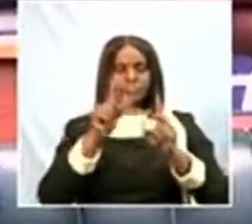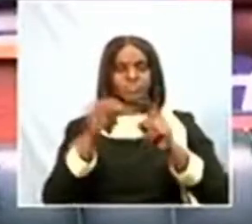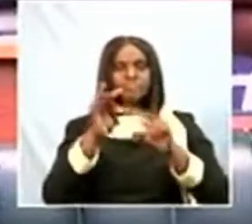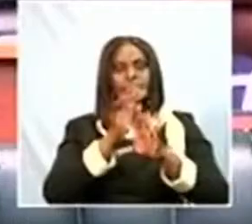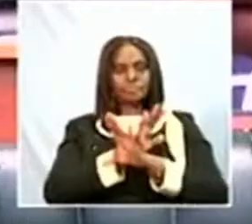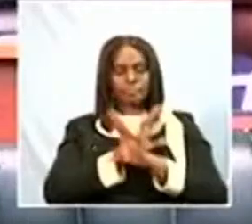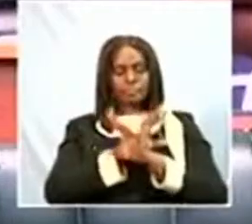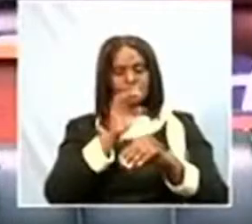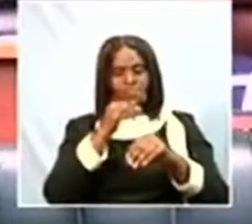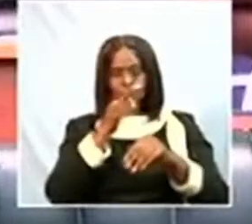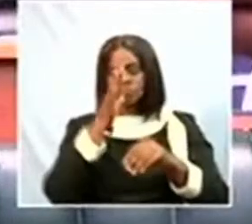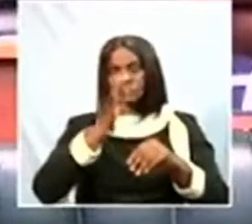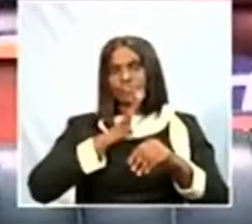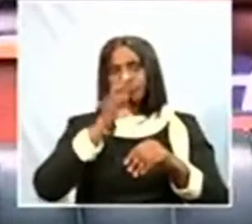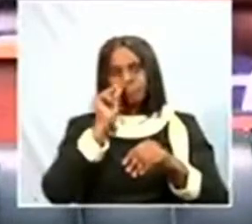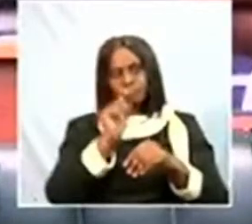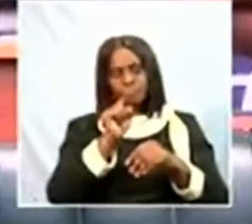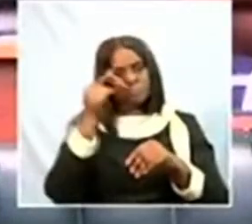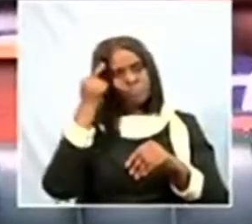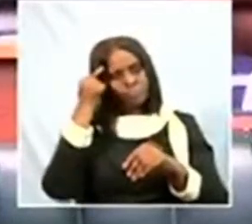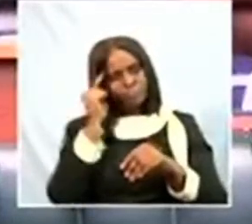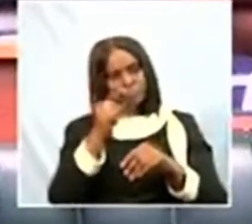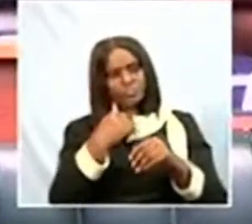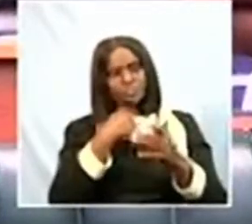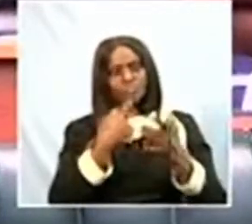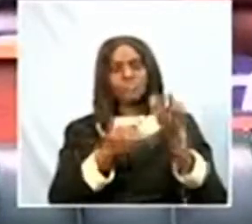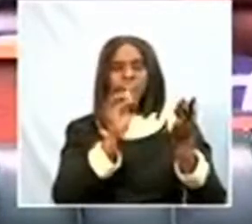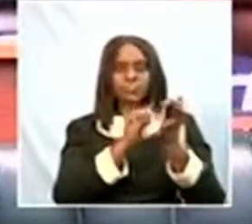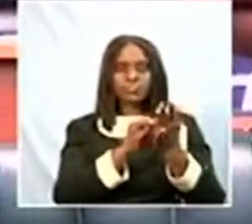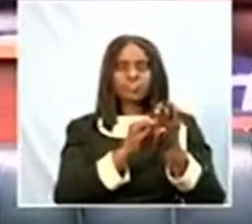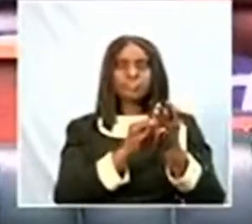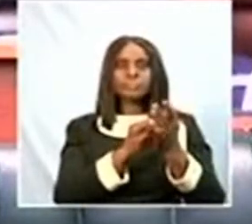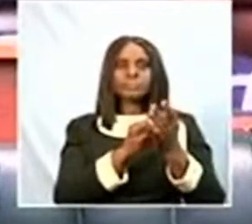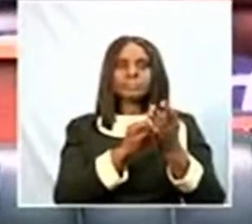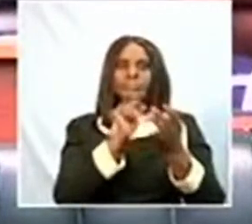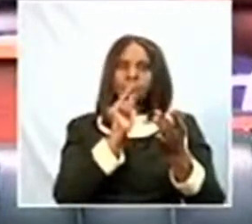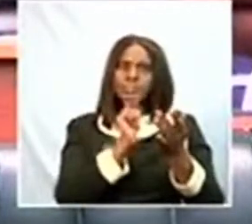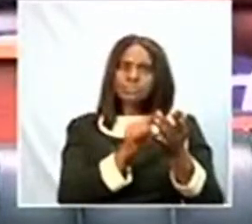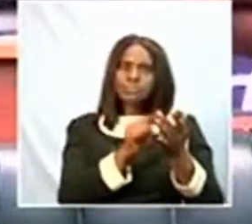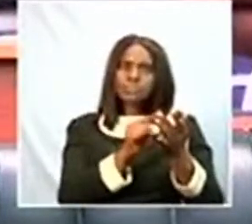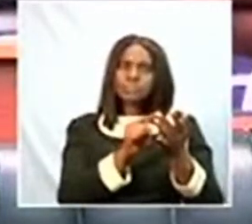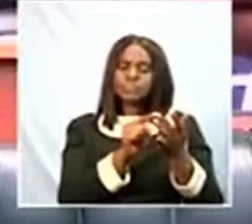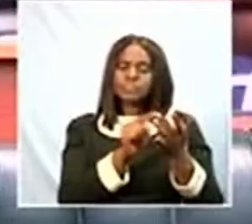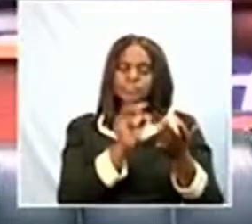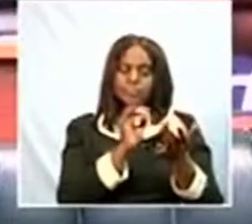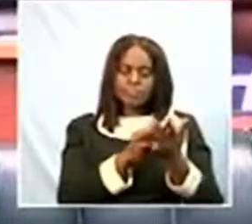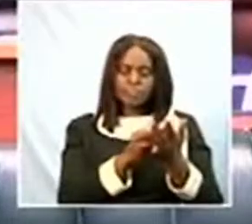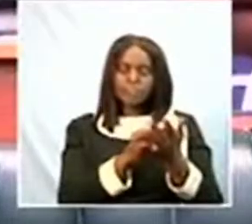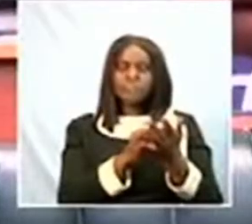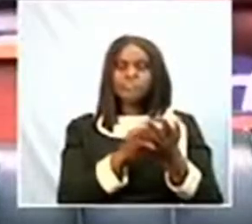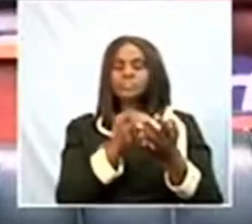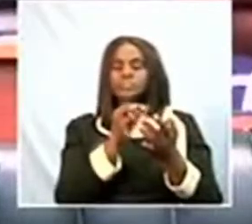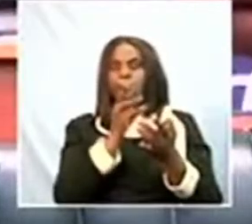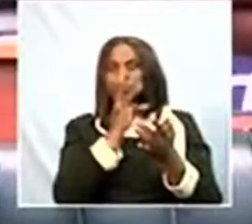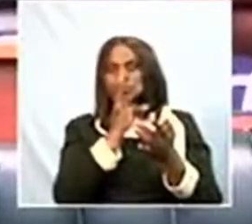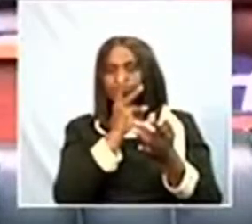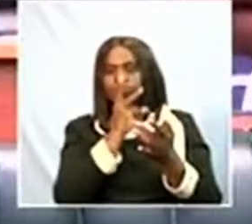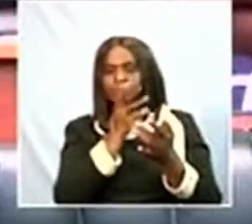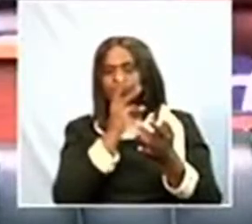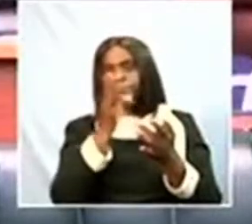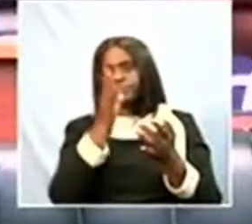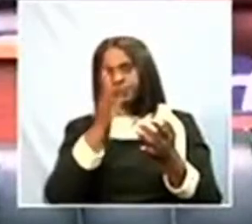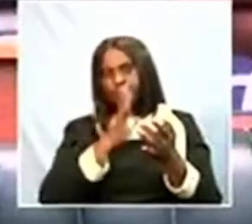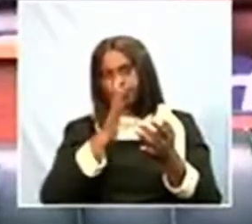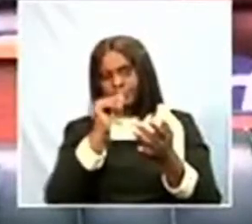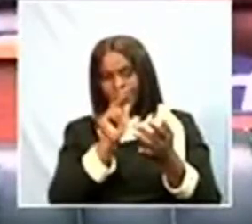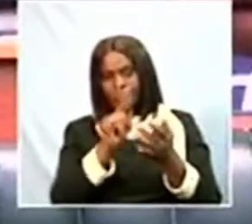conducive. Madam Speaker, the government has also put a red footprint on carbon footprints, Madam Speaker,